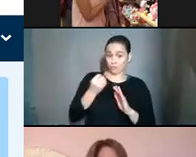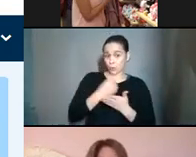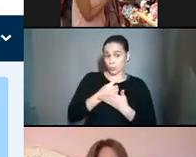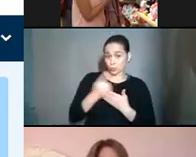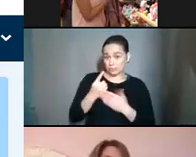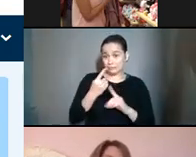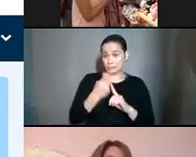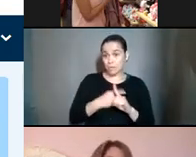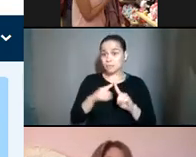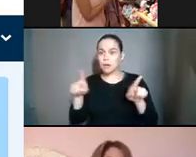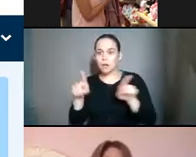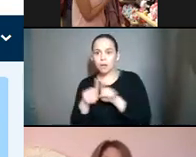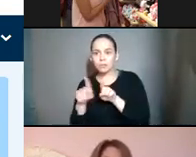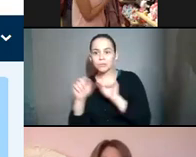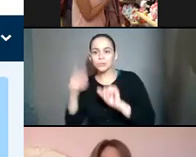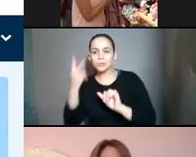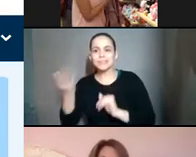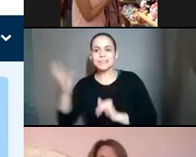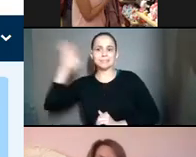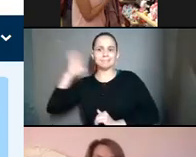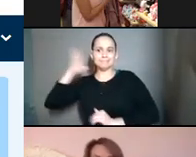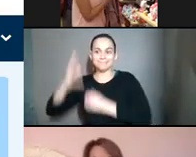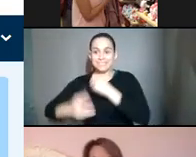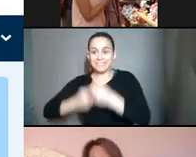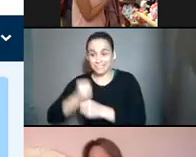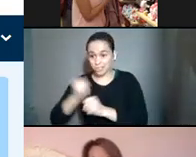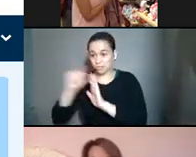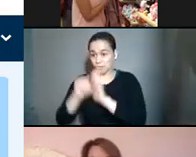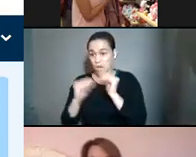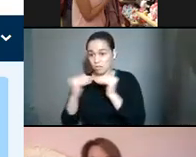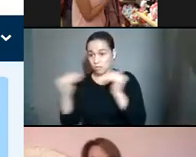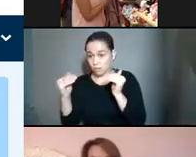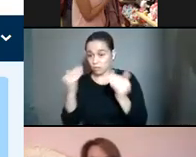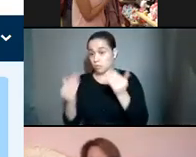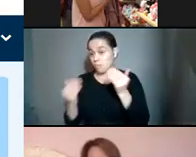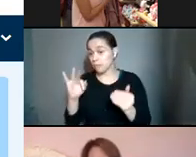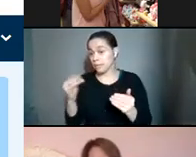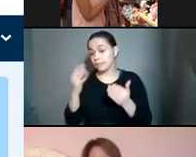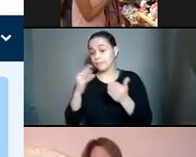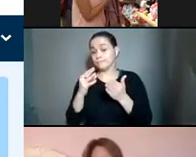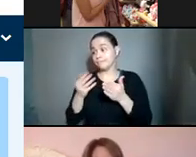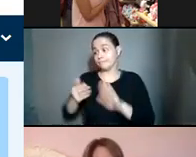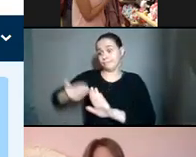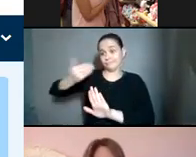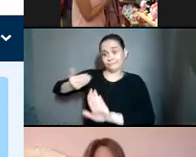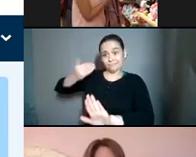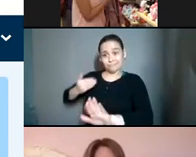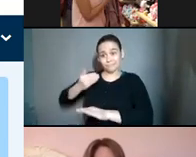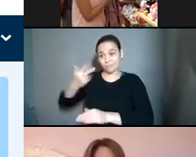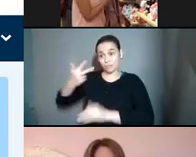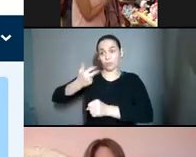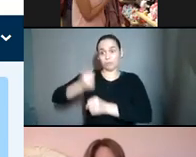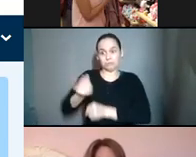the past, you will be able to access what they did in prior years. So you can see I'm switching back to